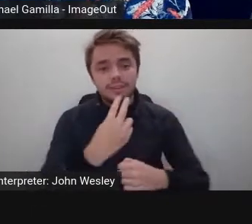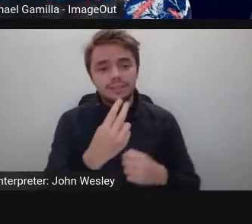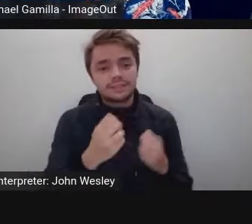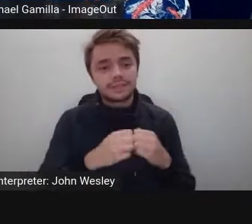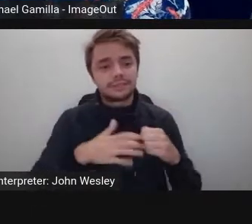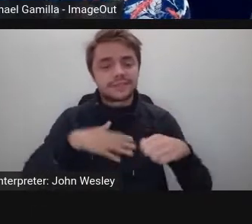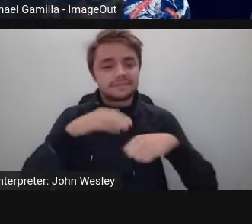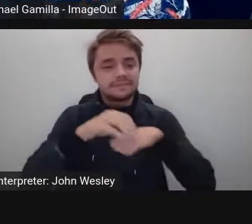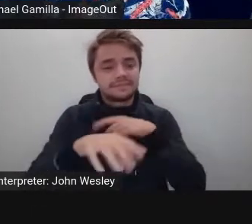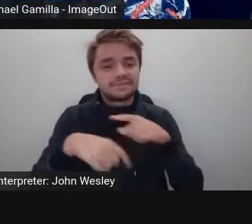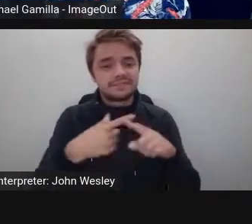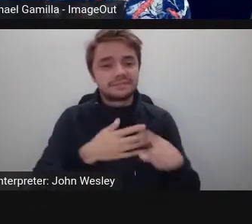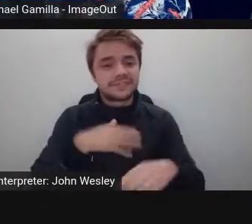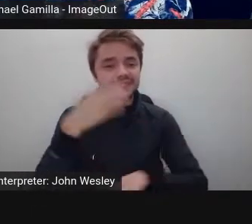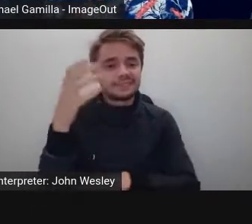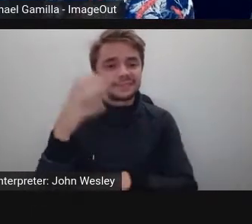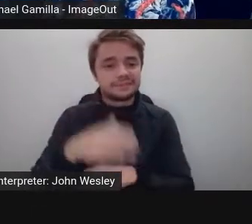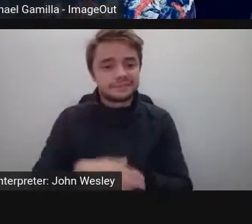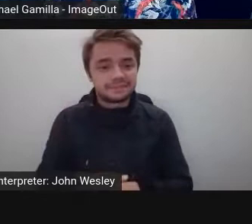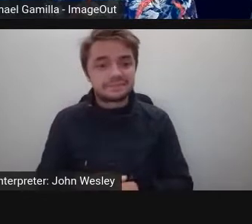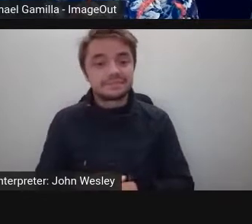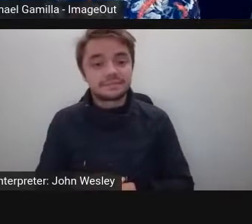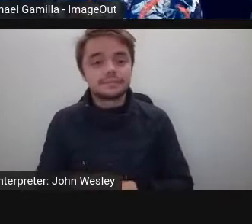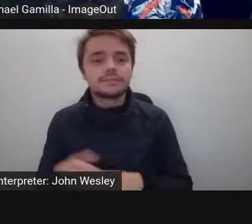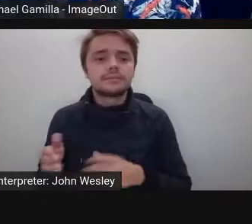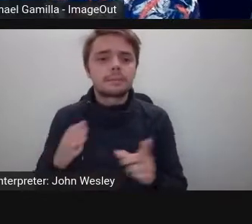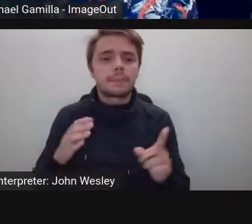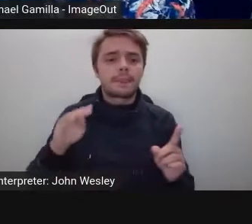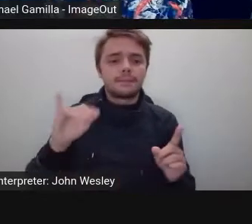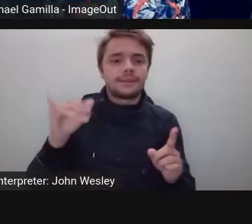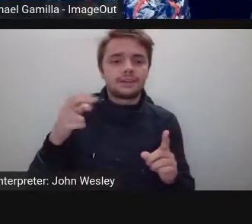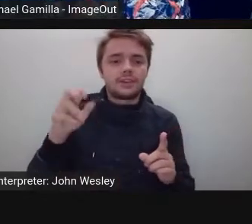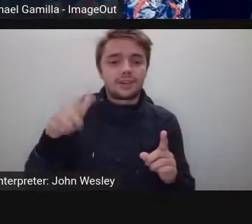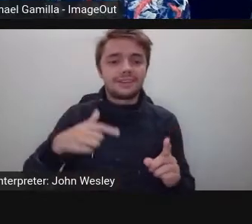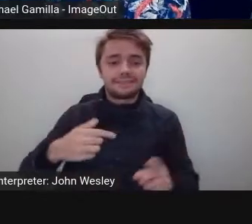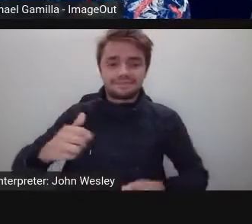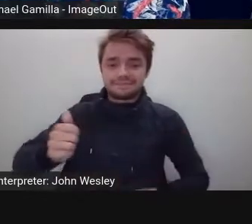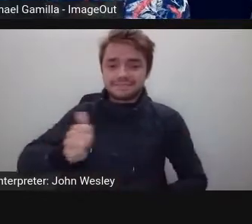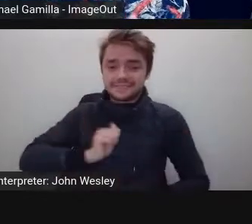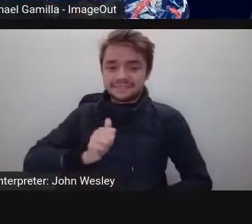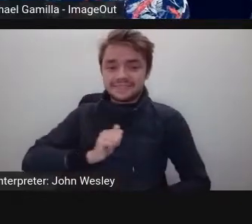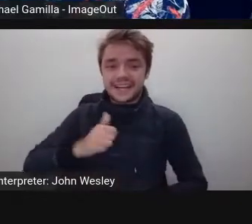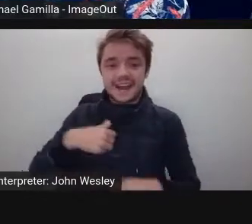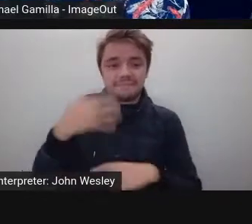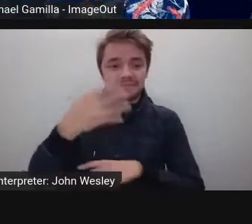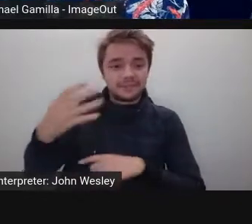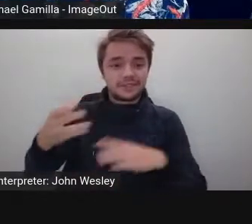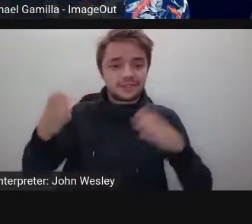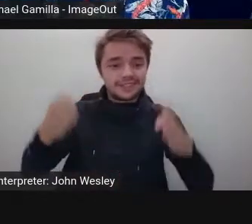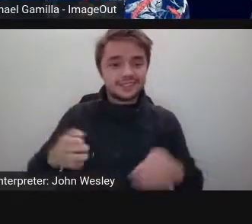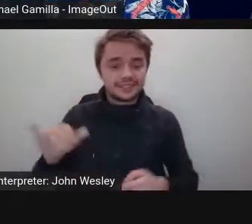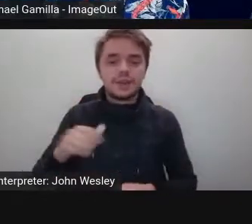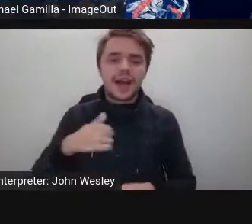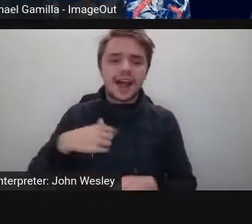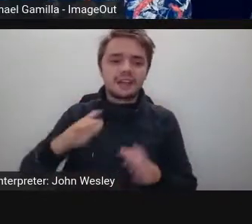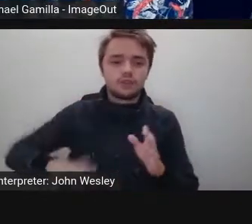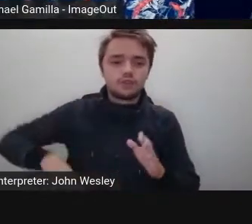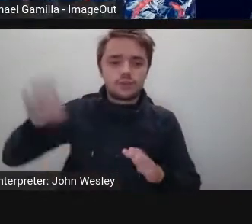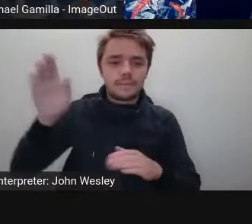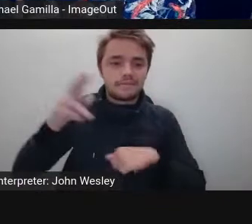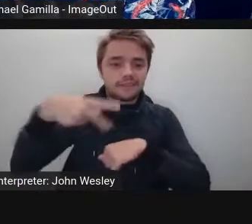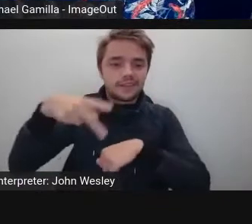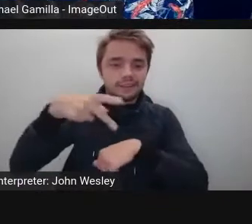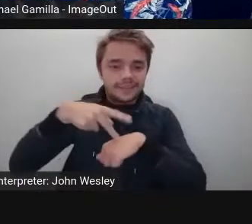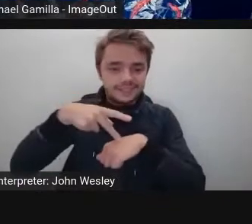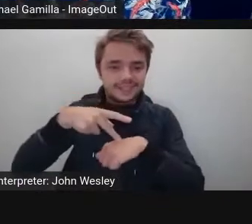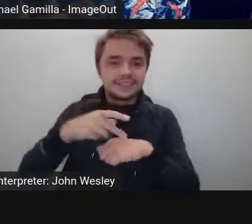Well, I'm an immigrant myself. I grew up in the Philippines. So when early on, and this is true